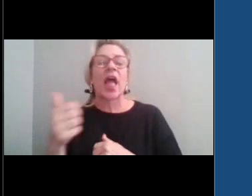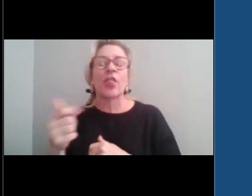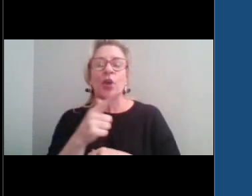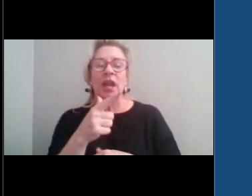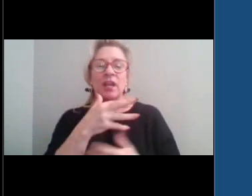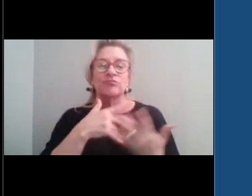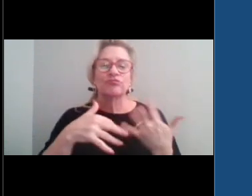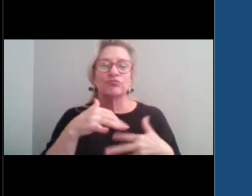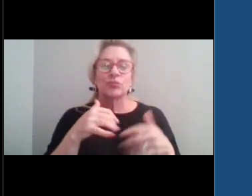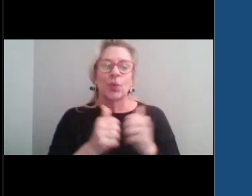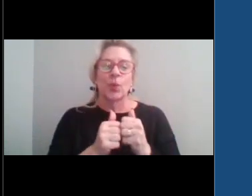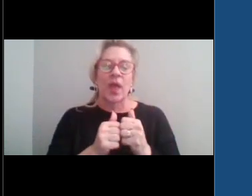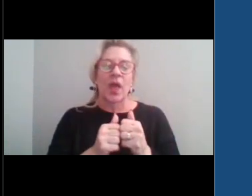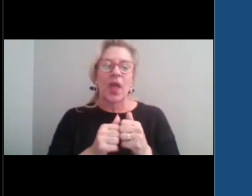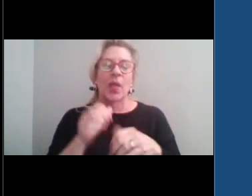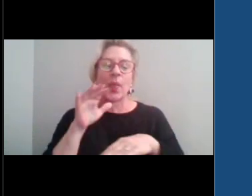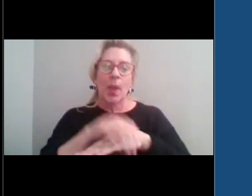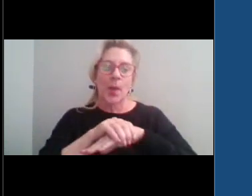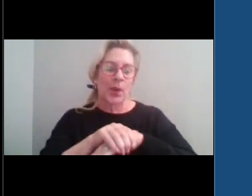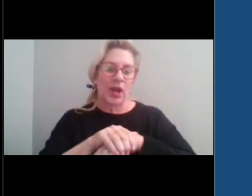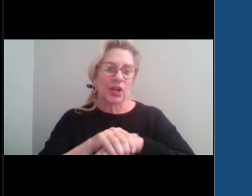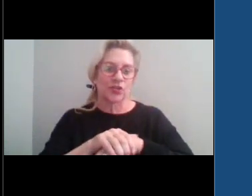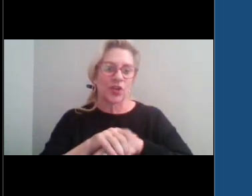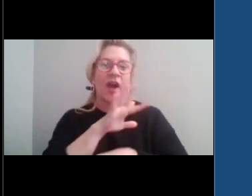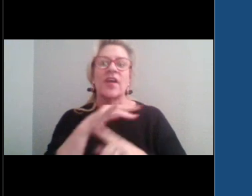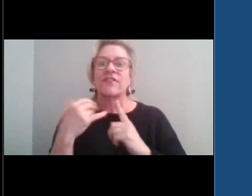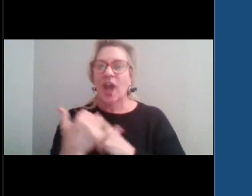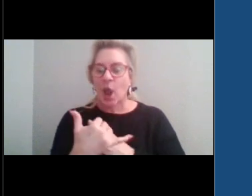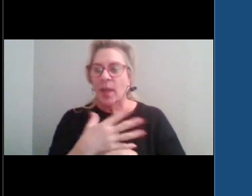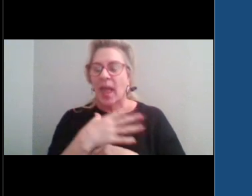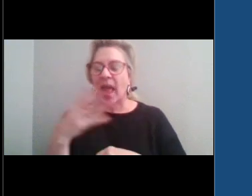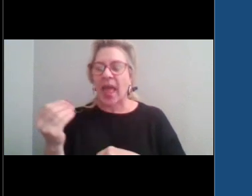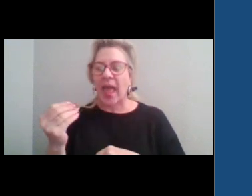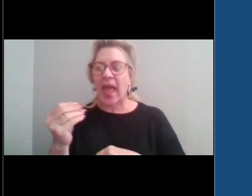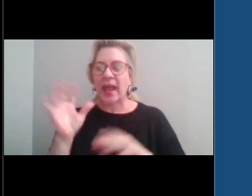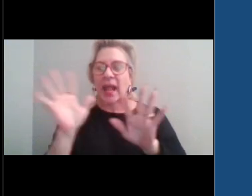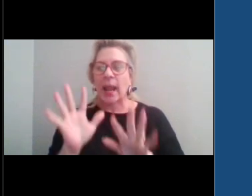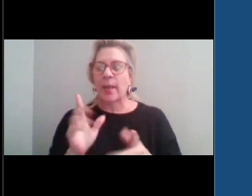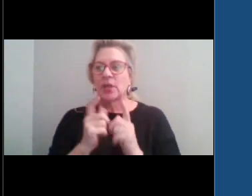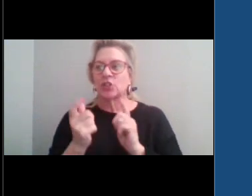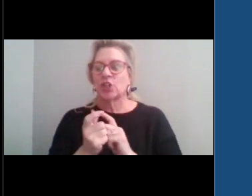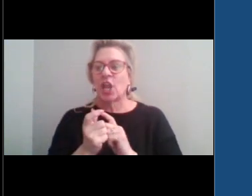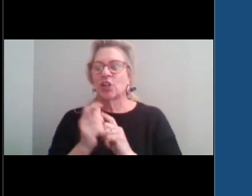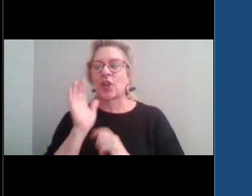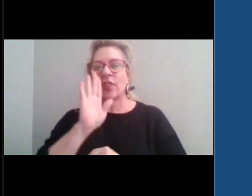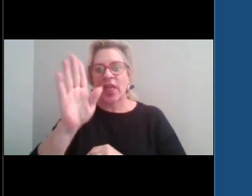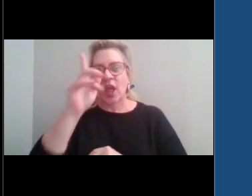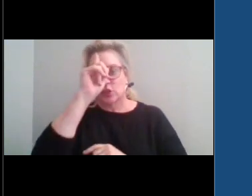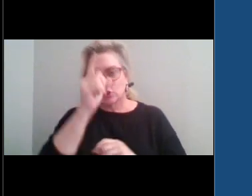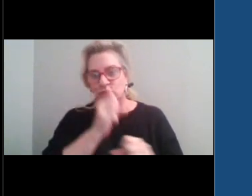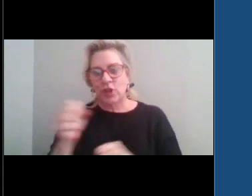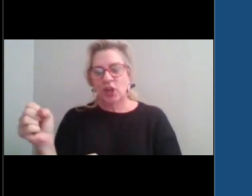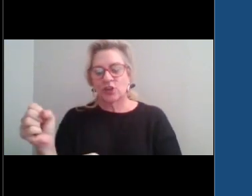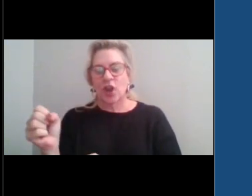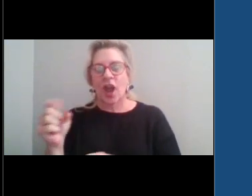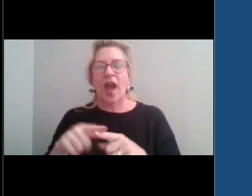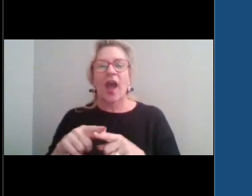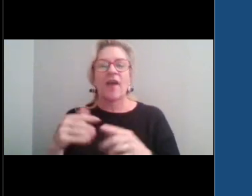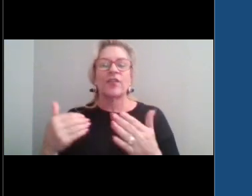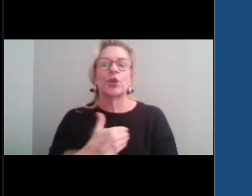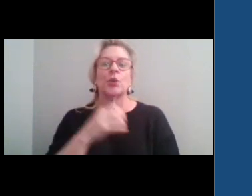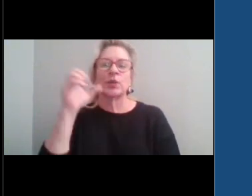with included British Columbia Ministry of Environment and the Climate Change Strategy of New South Wales, and